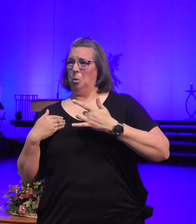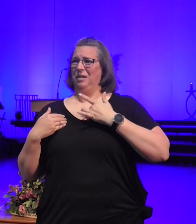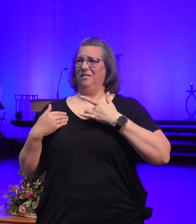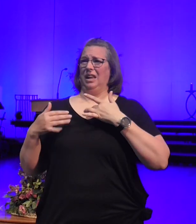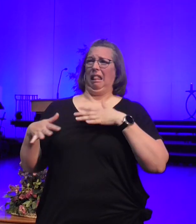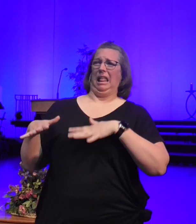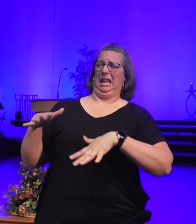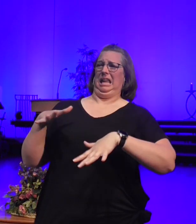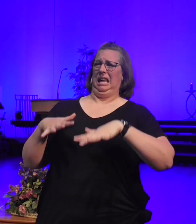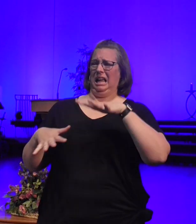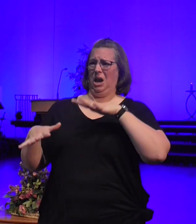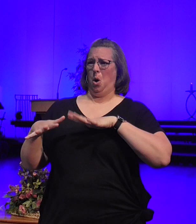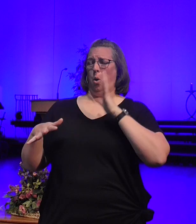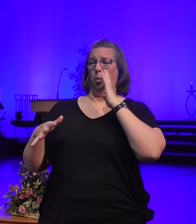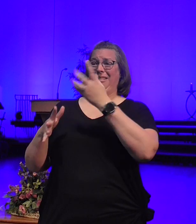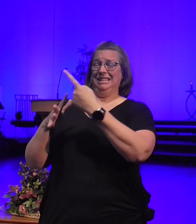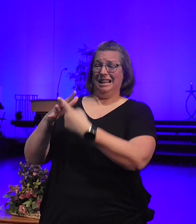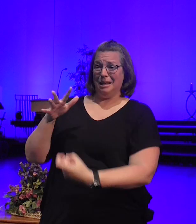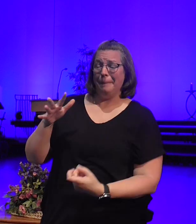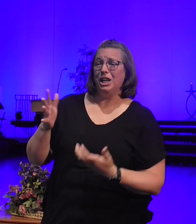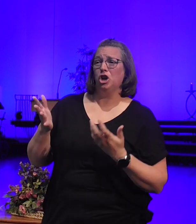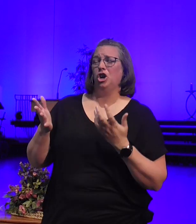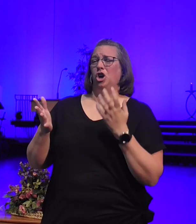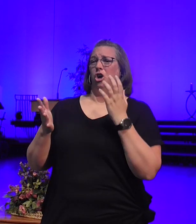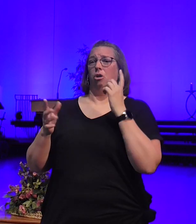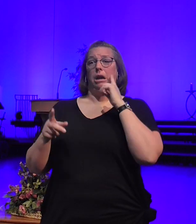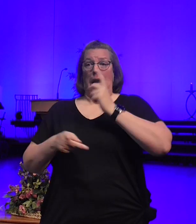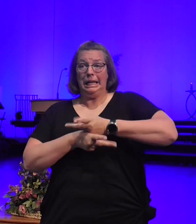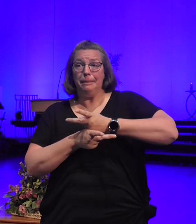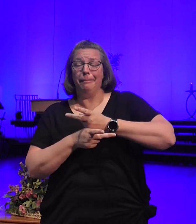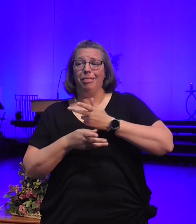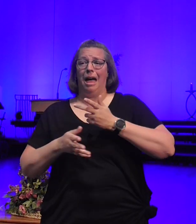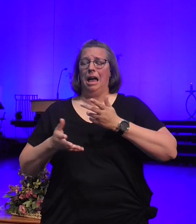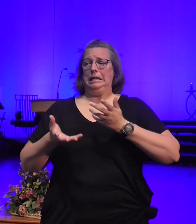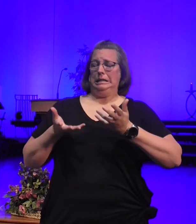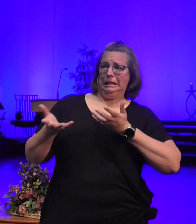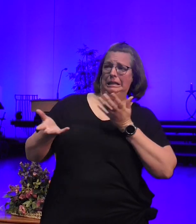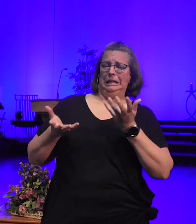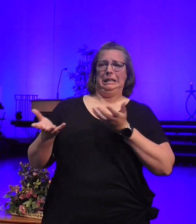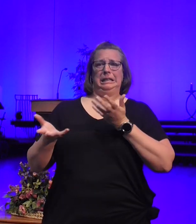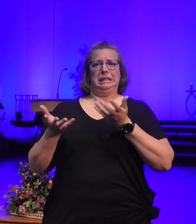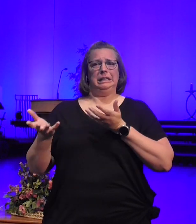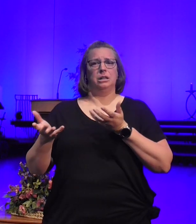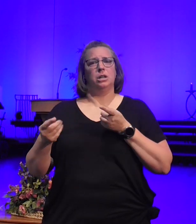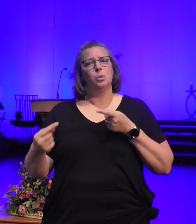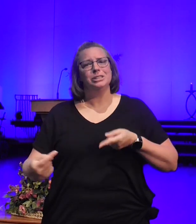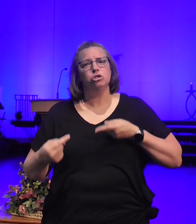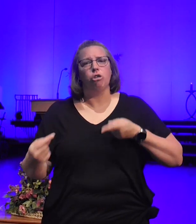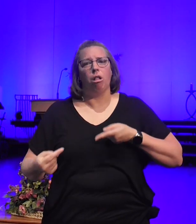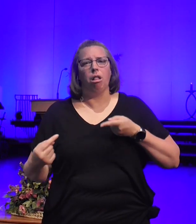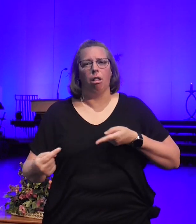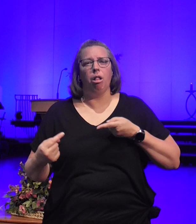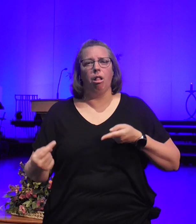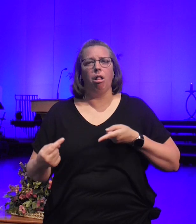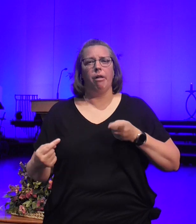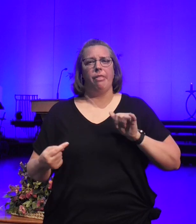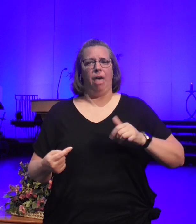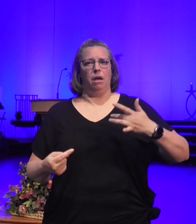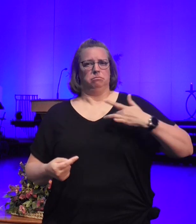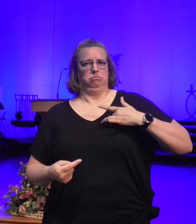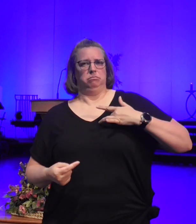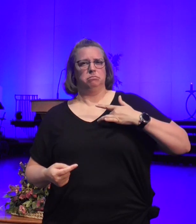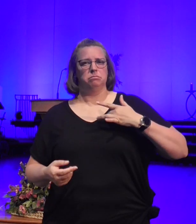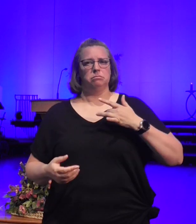insecure about it. Is it going to go away, or can I keep it? And we struggle with that sense